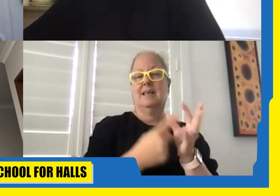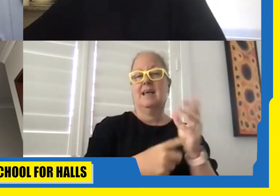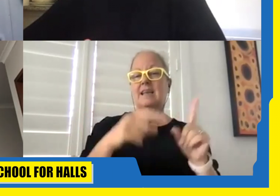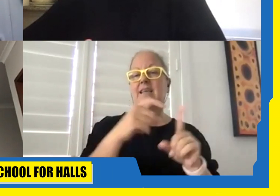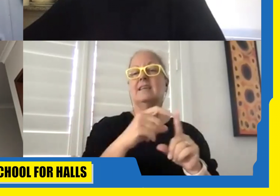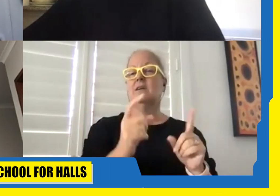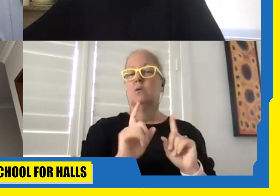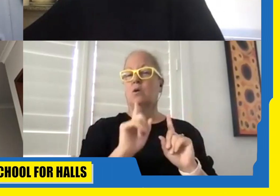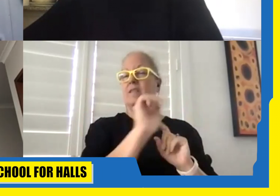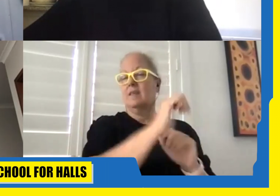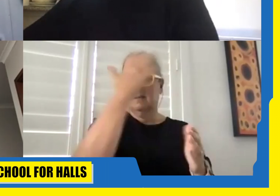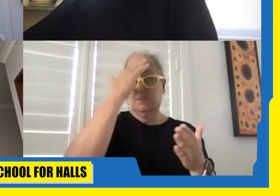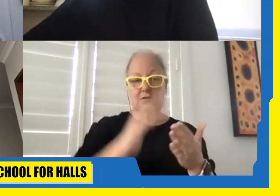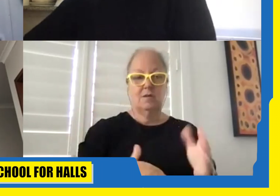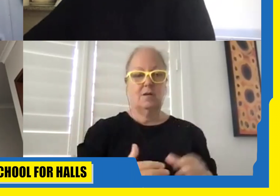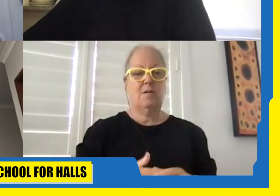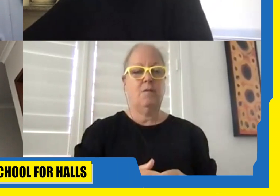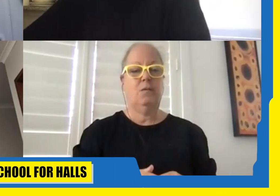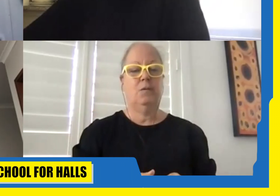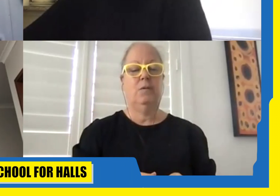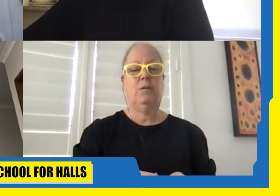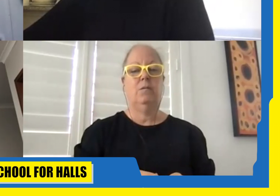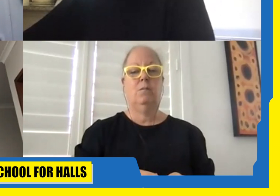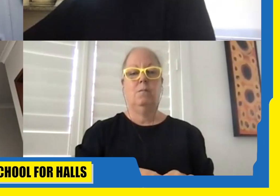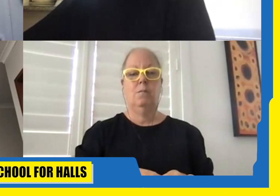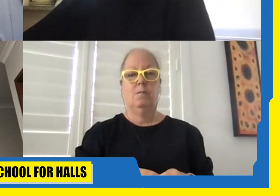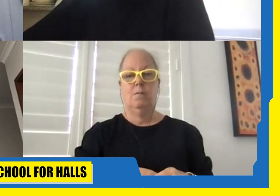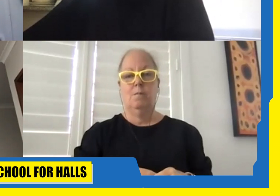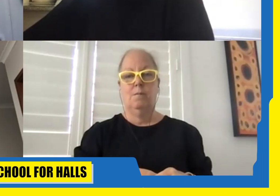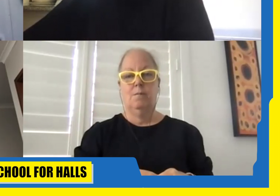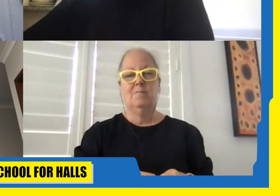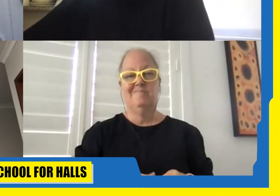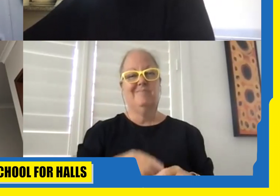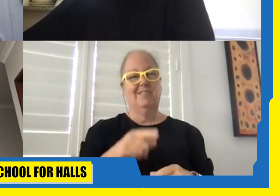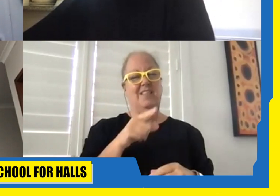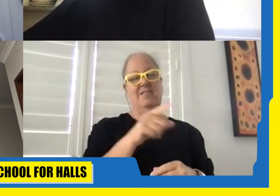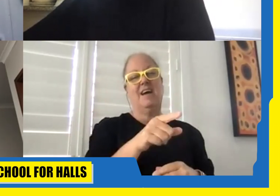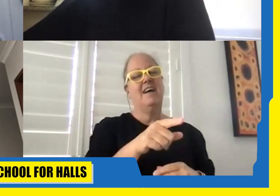there? Yeah, I think, that's very common, Margaret, that,